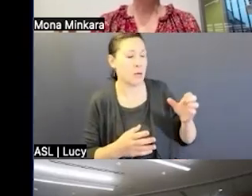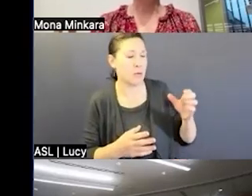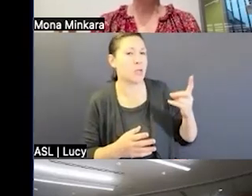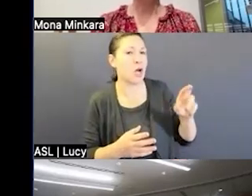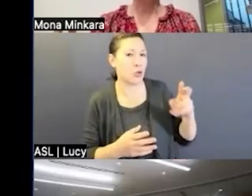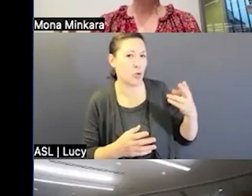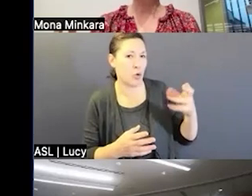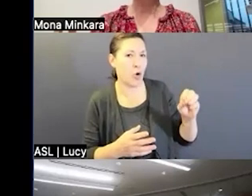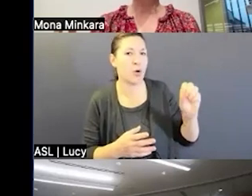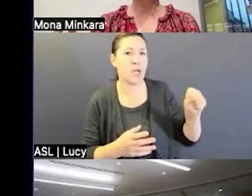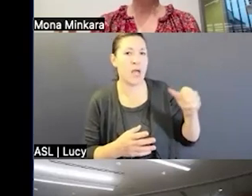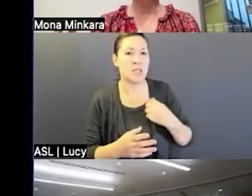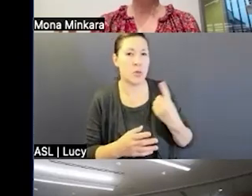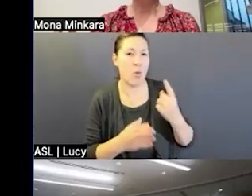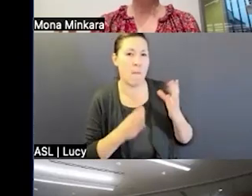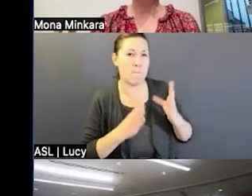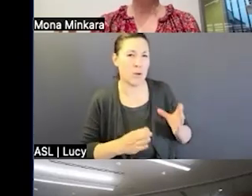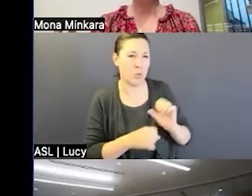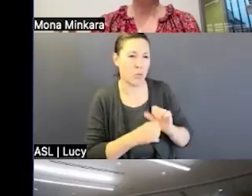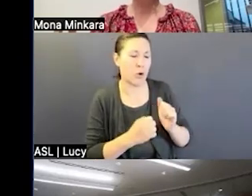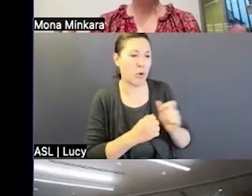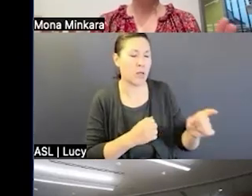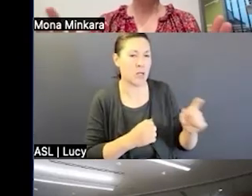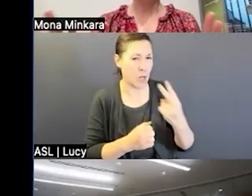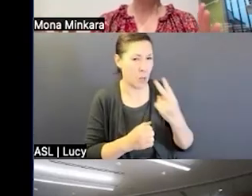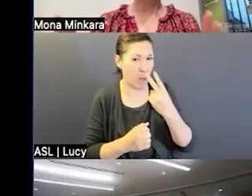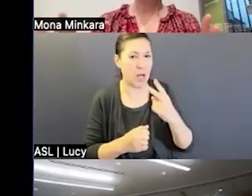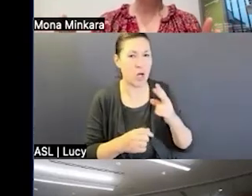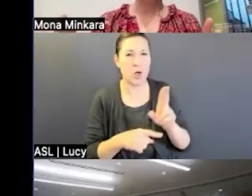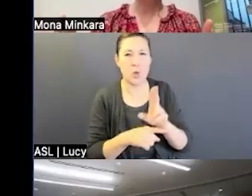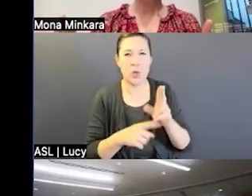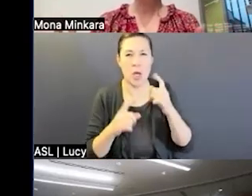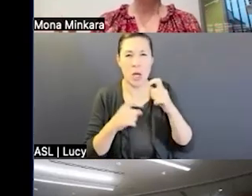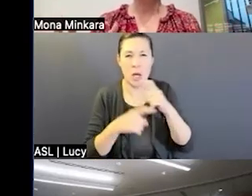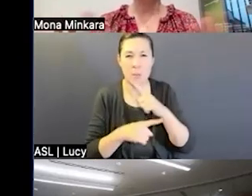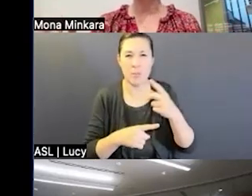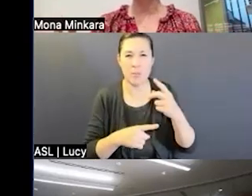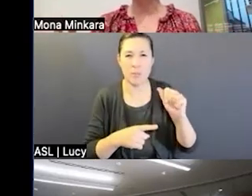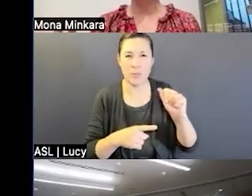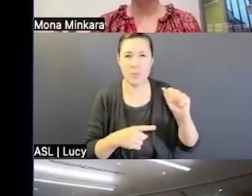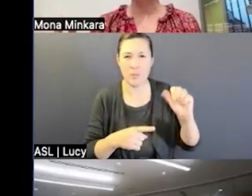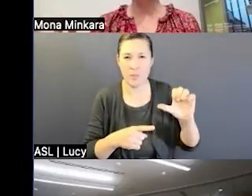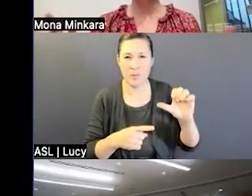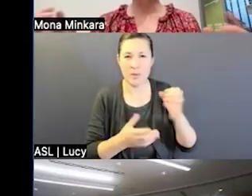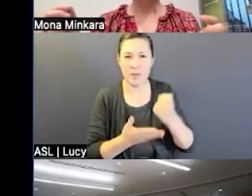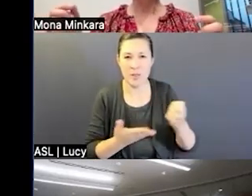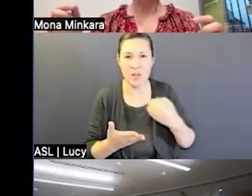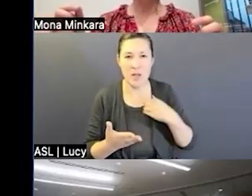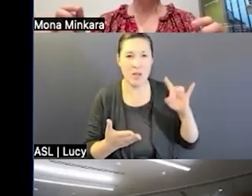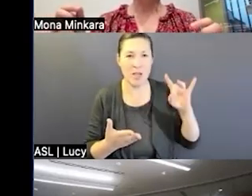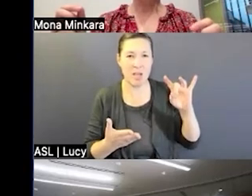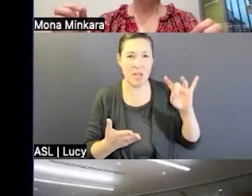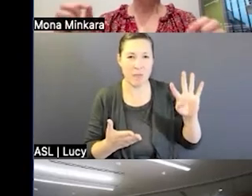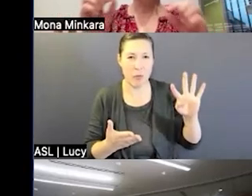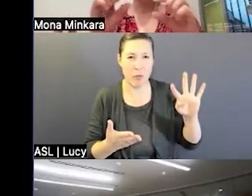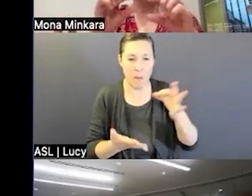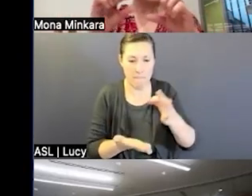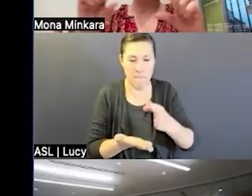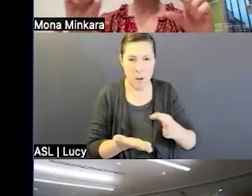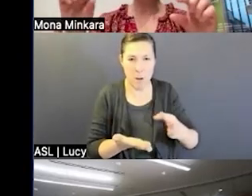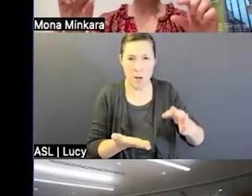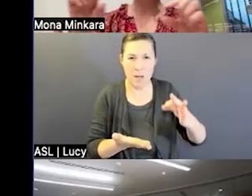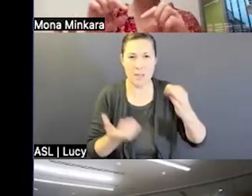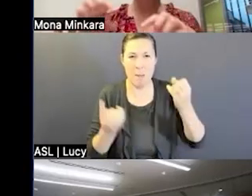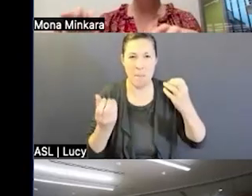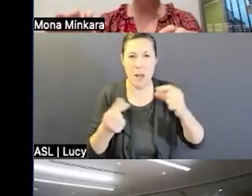And she uses a very complex AAC device. It has 84 buttons and then thousands of messages. But with